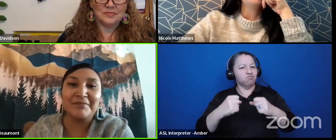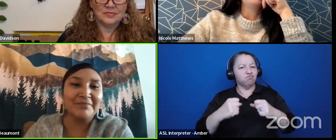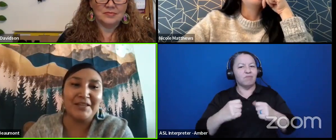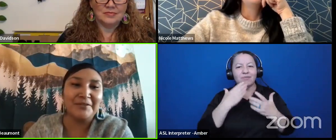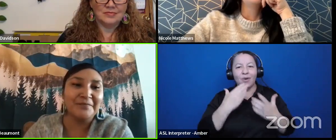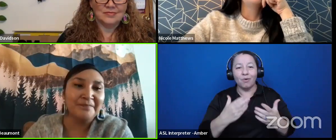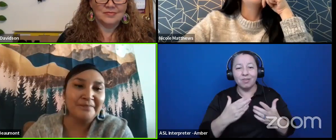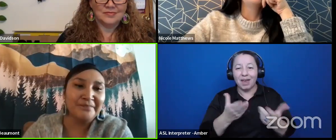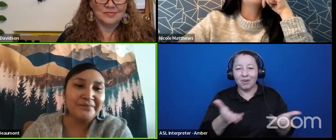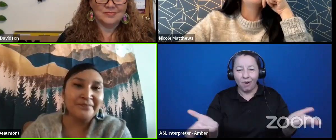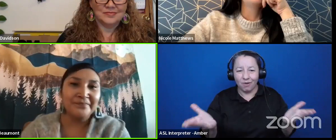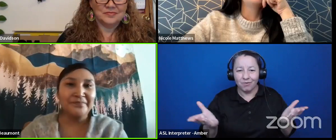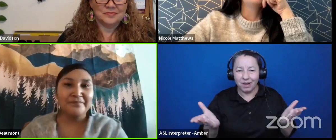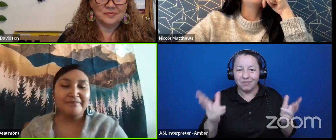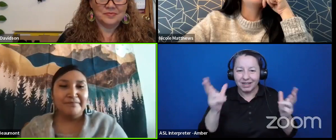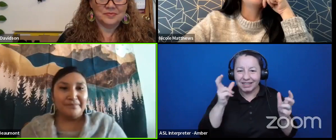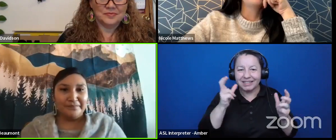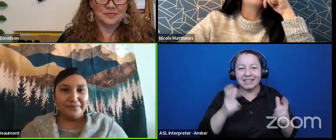Kitatumian, thank you.